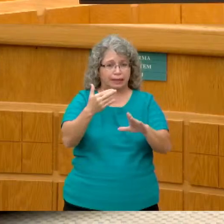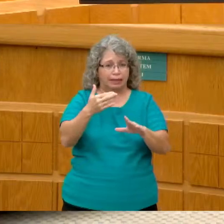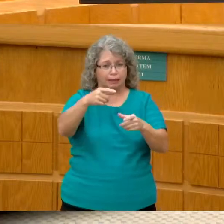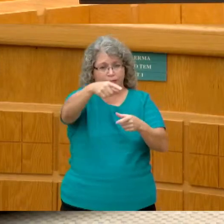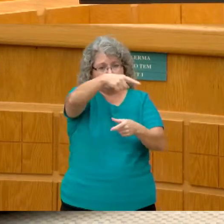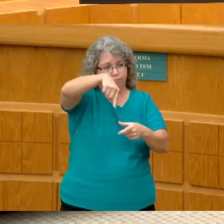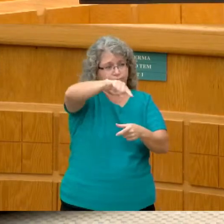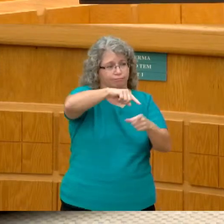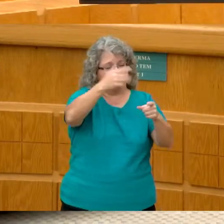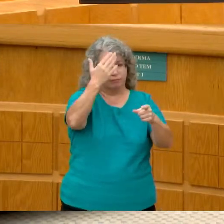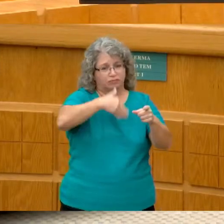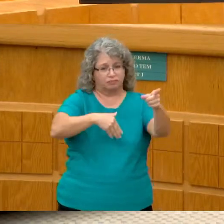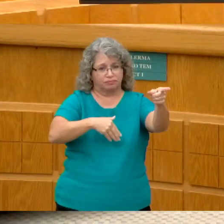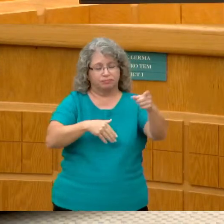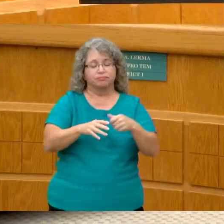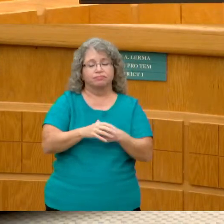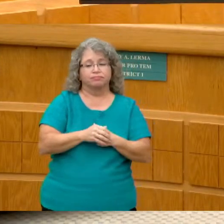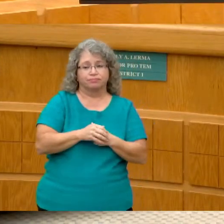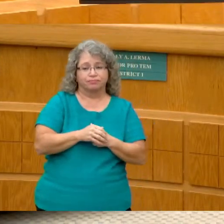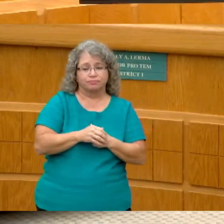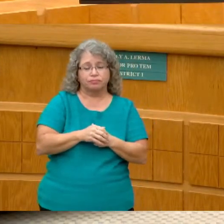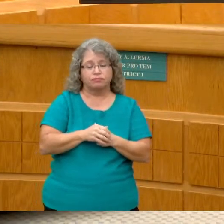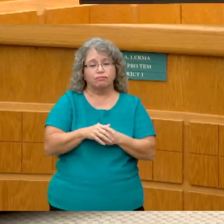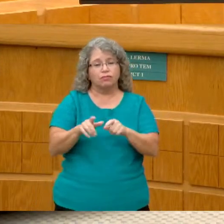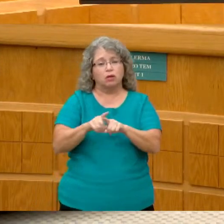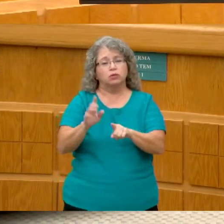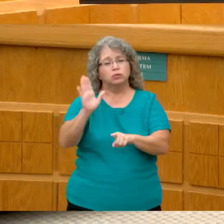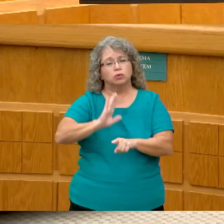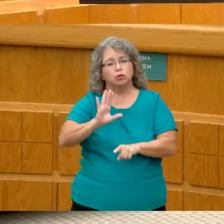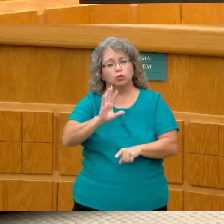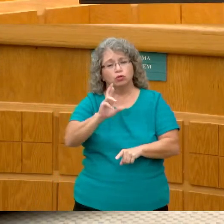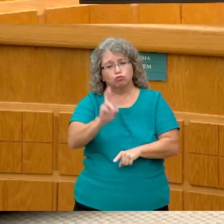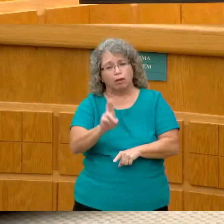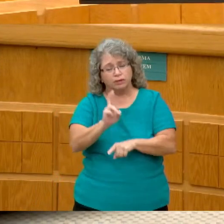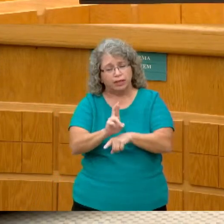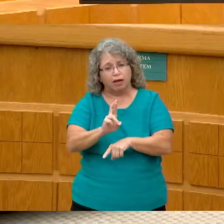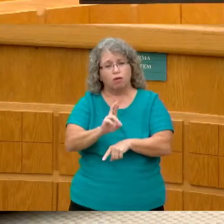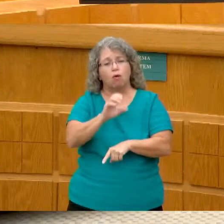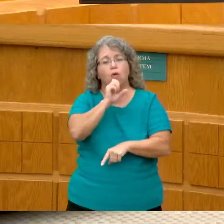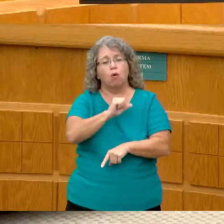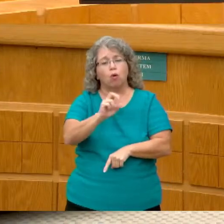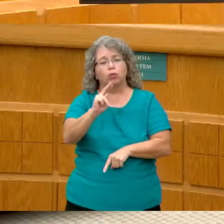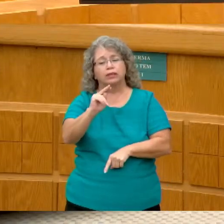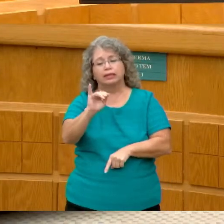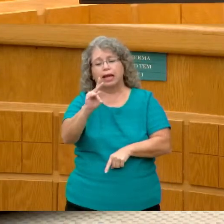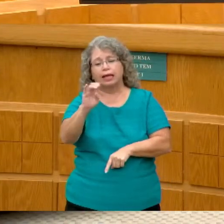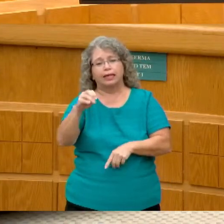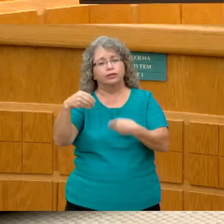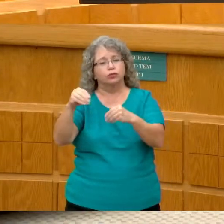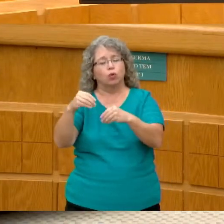also receive your free vaccine at the former Nike store at the old outlets of Corpus Christi Bay and Robstown.